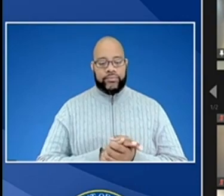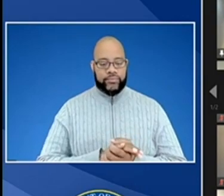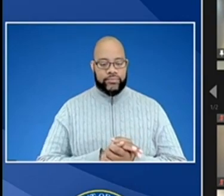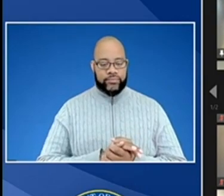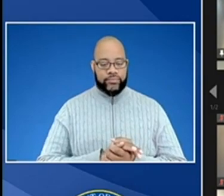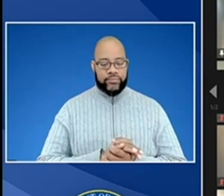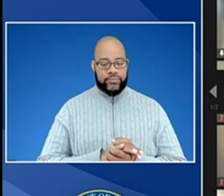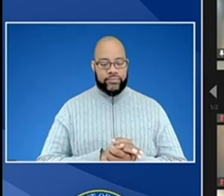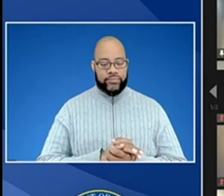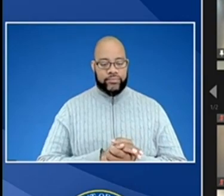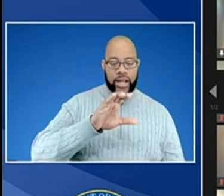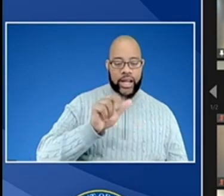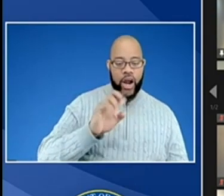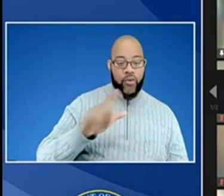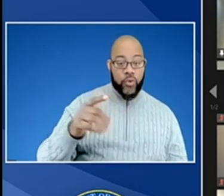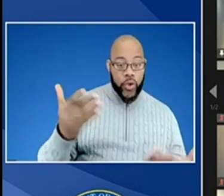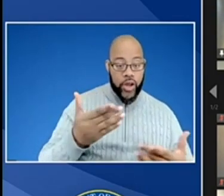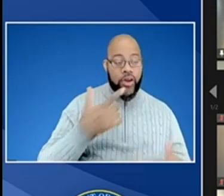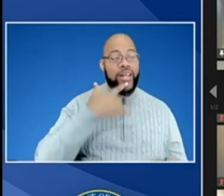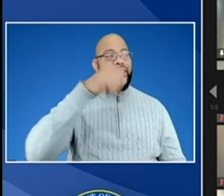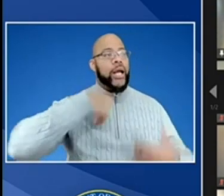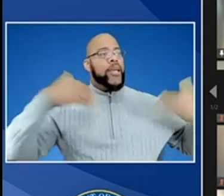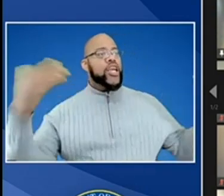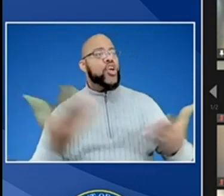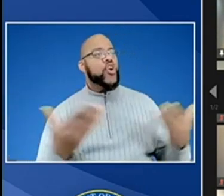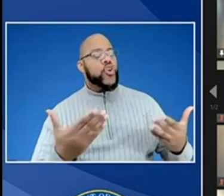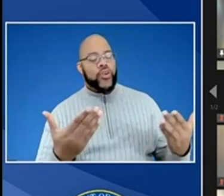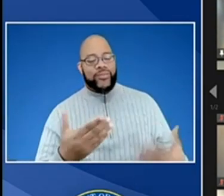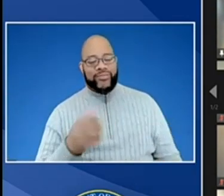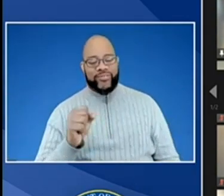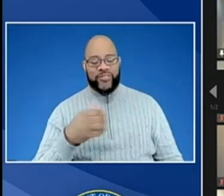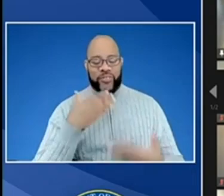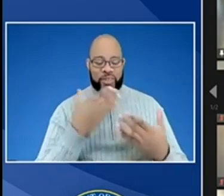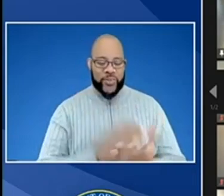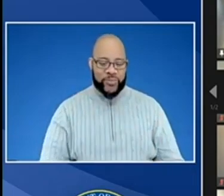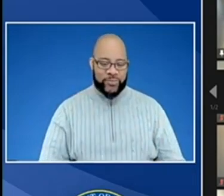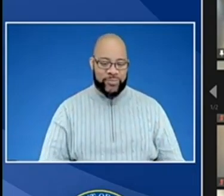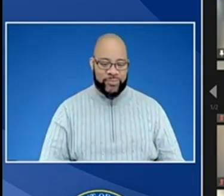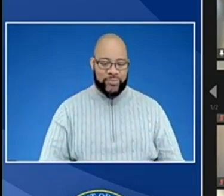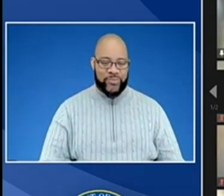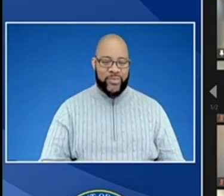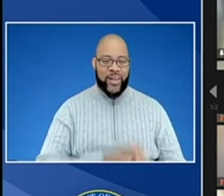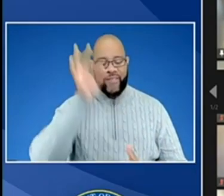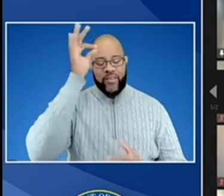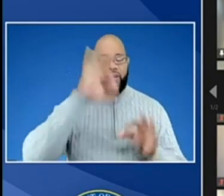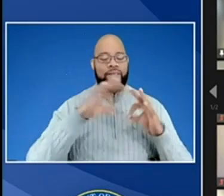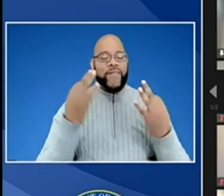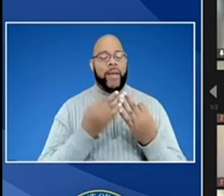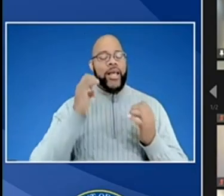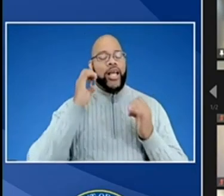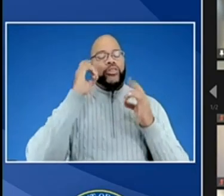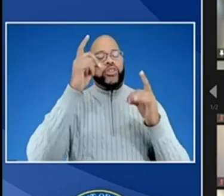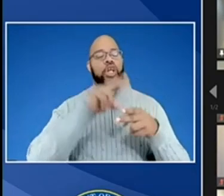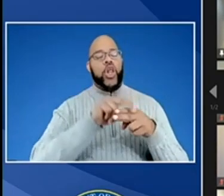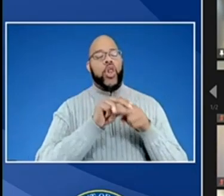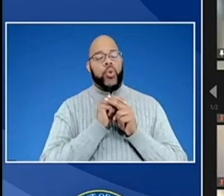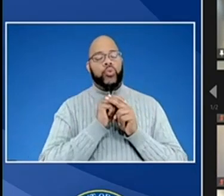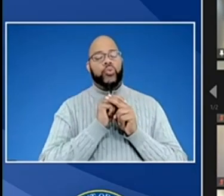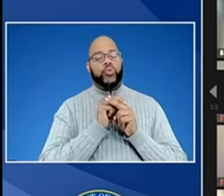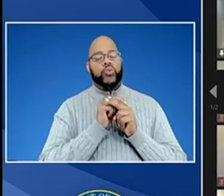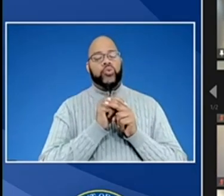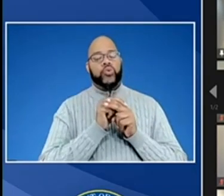Carol, are you present? I'm present. Okay, great, thanks. Federal Family Education Loan, FFEL